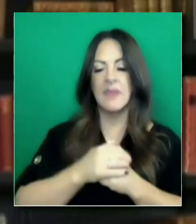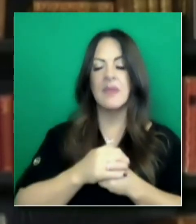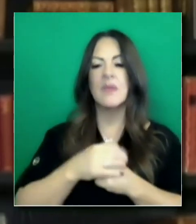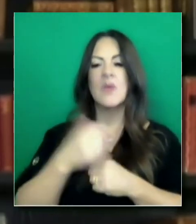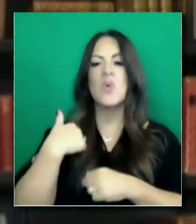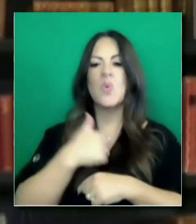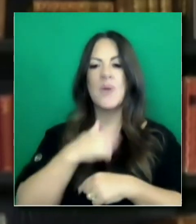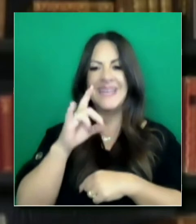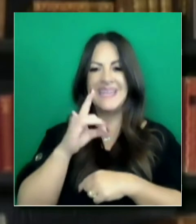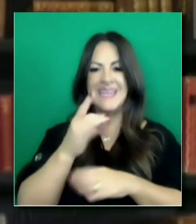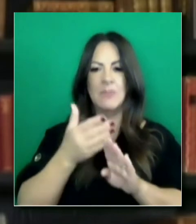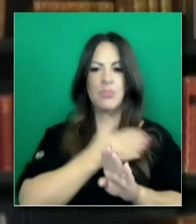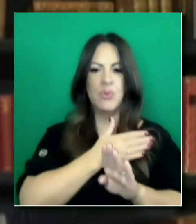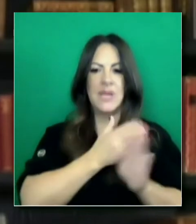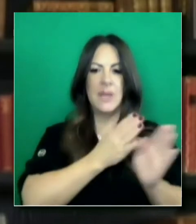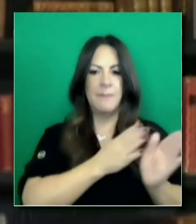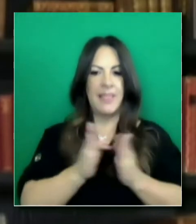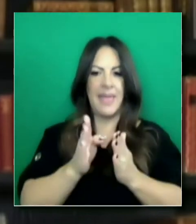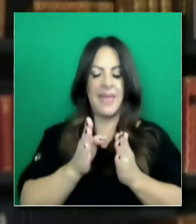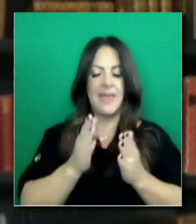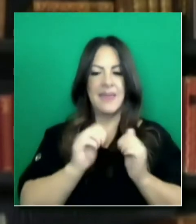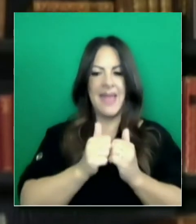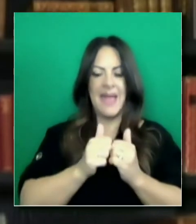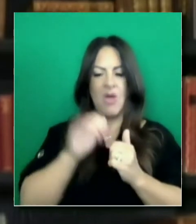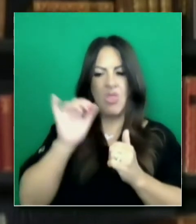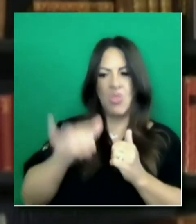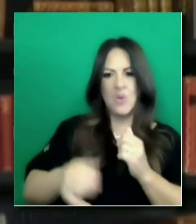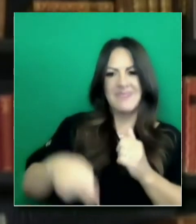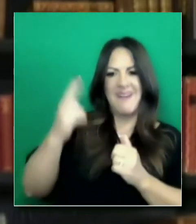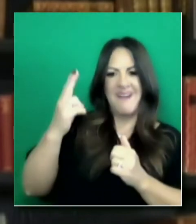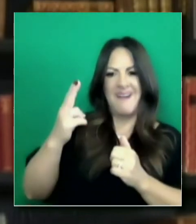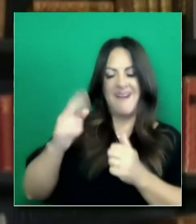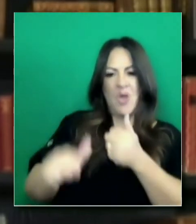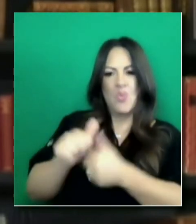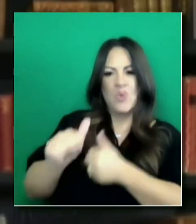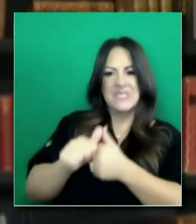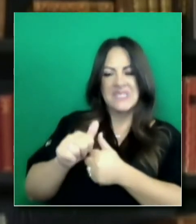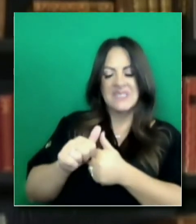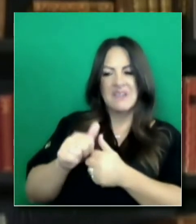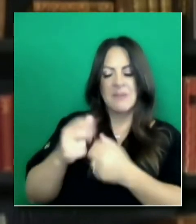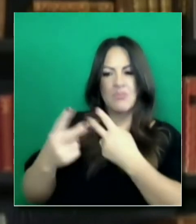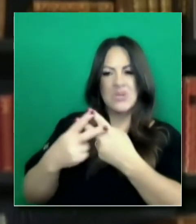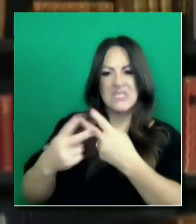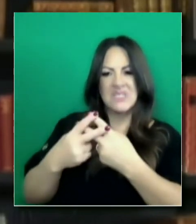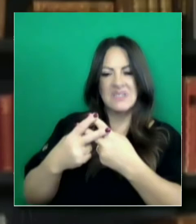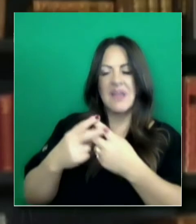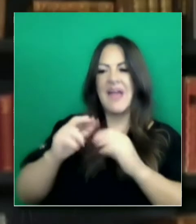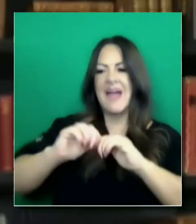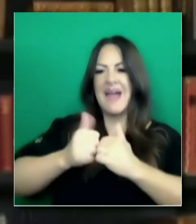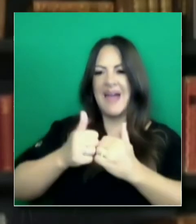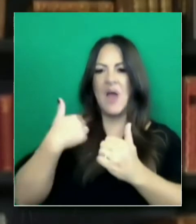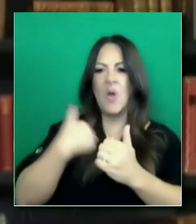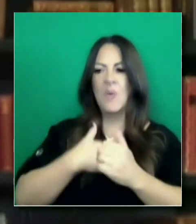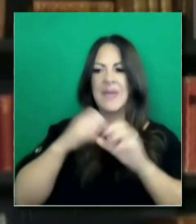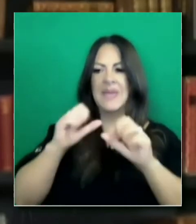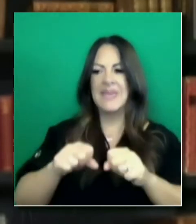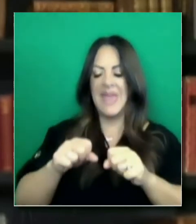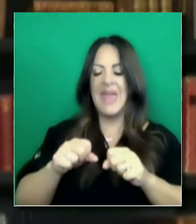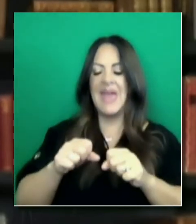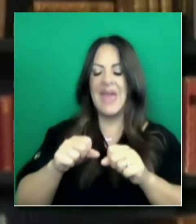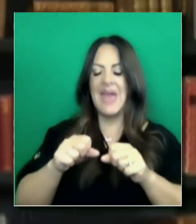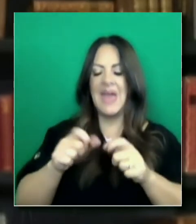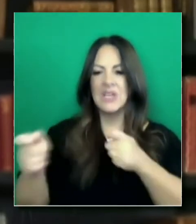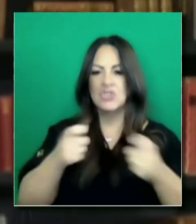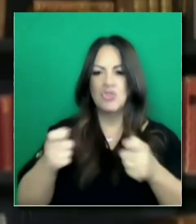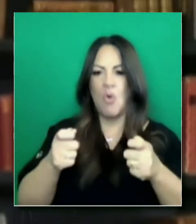have pre-planned, particularly at those high-risk facilities, in order to address any subsequent outbreaks as we move forward.